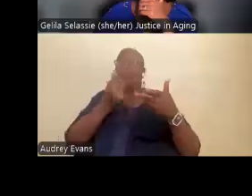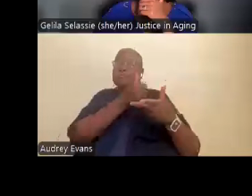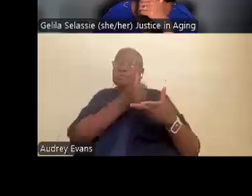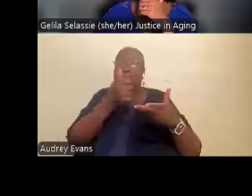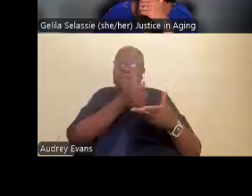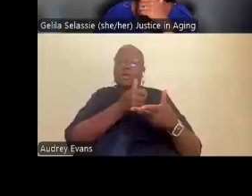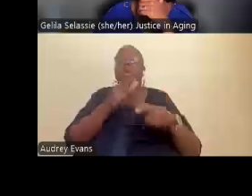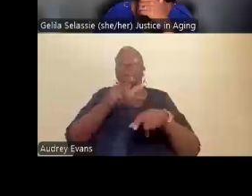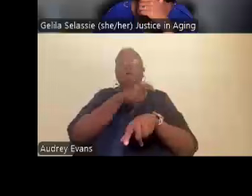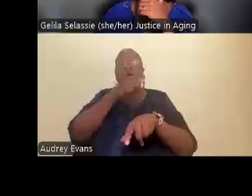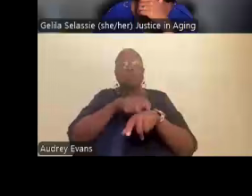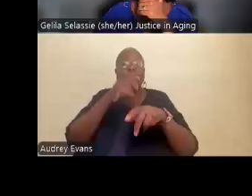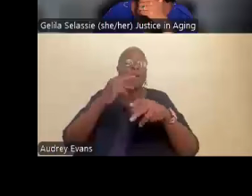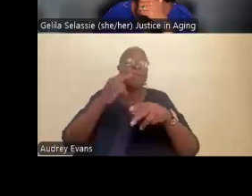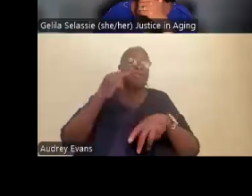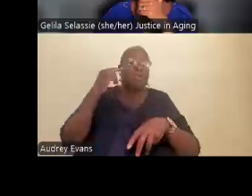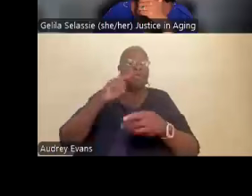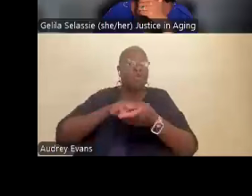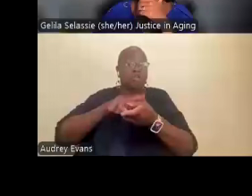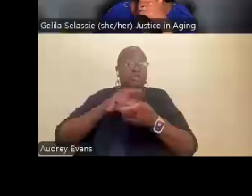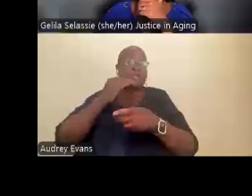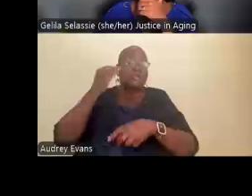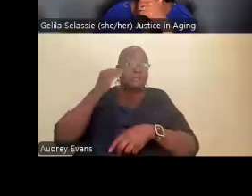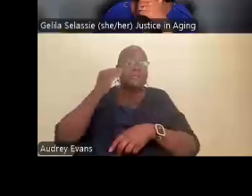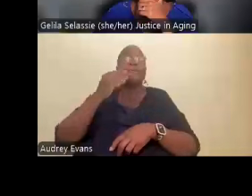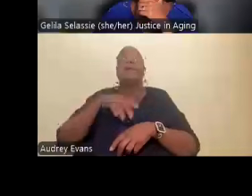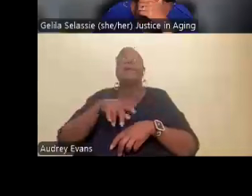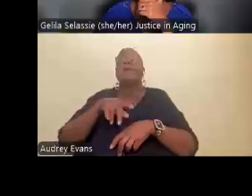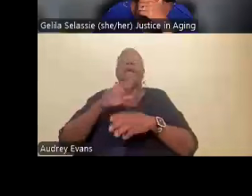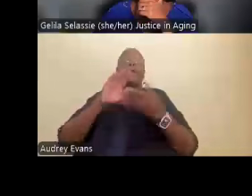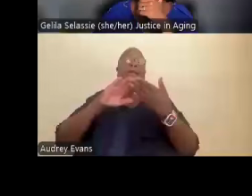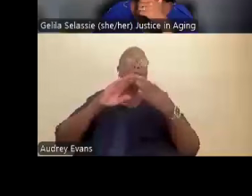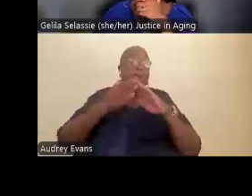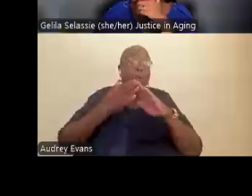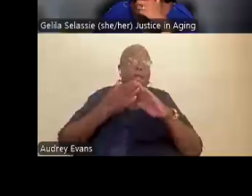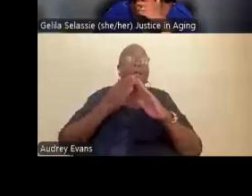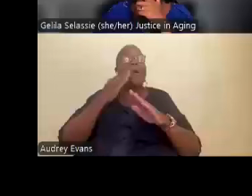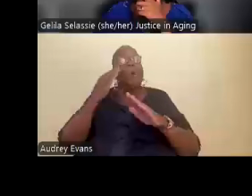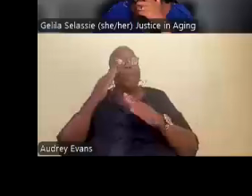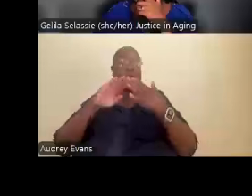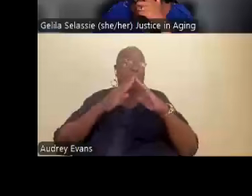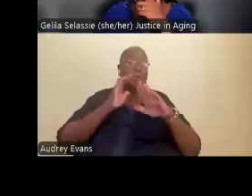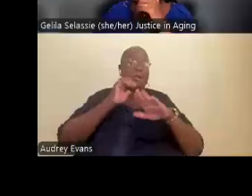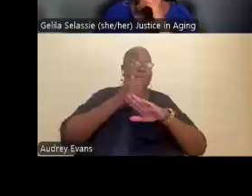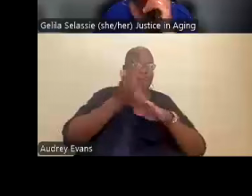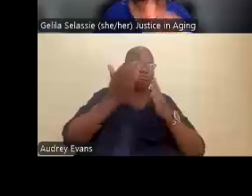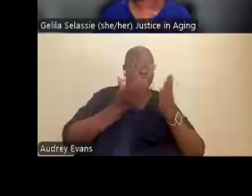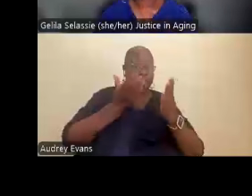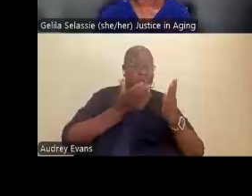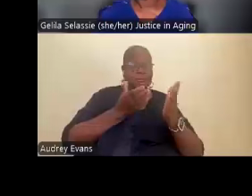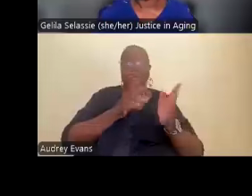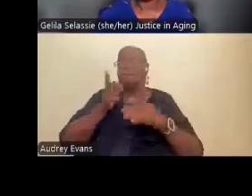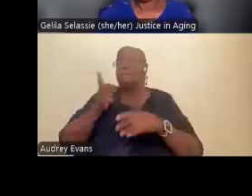long-term nursing facility care, as well as care in the community, such as home and community-based